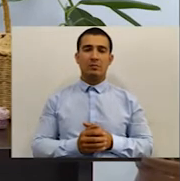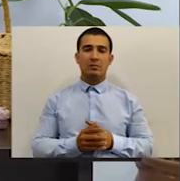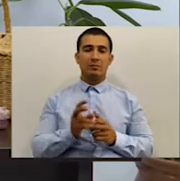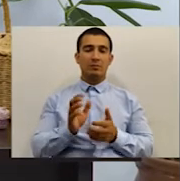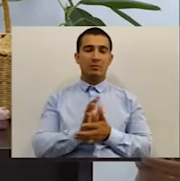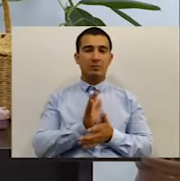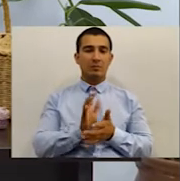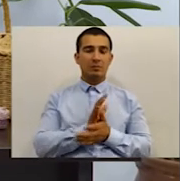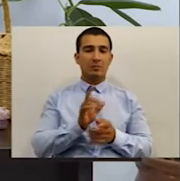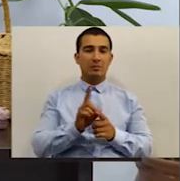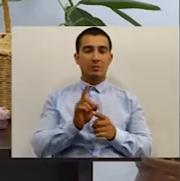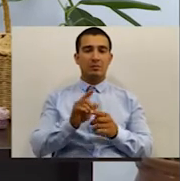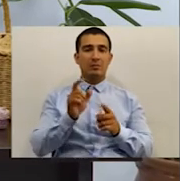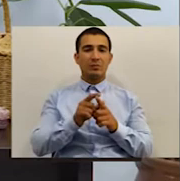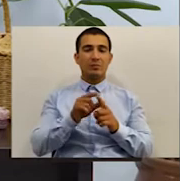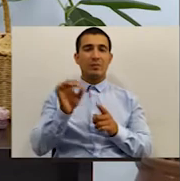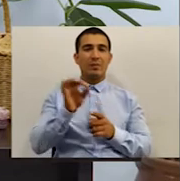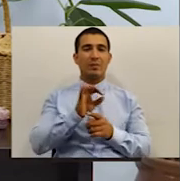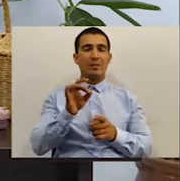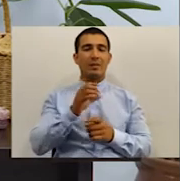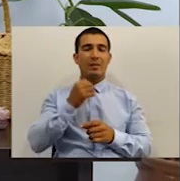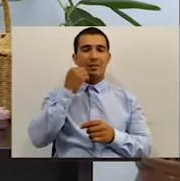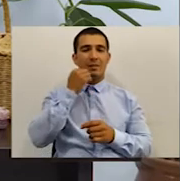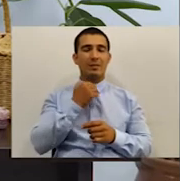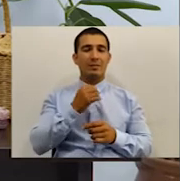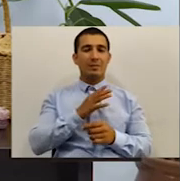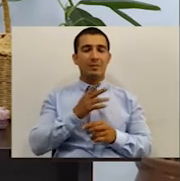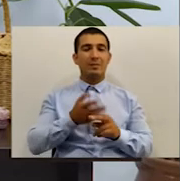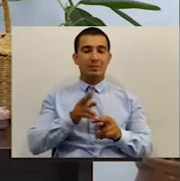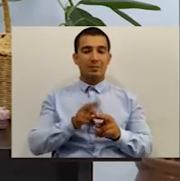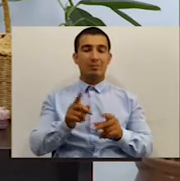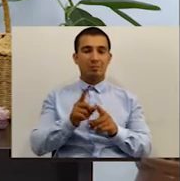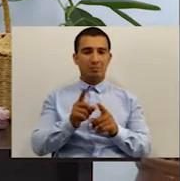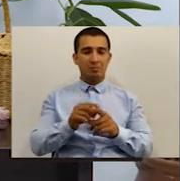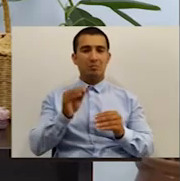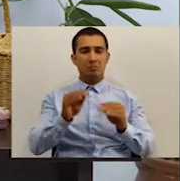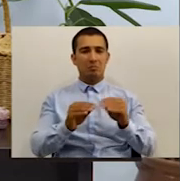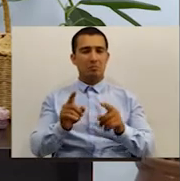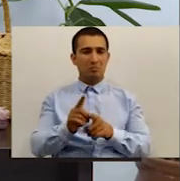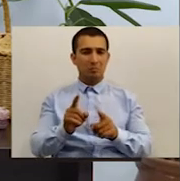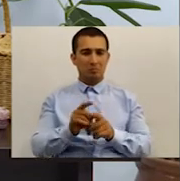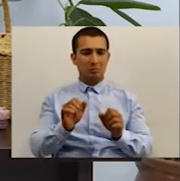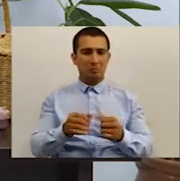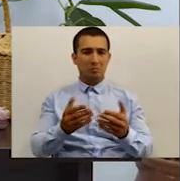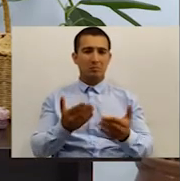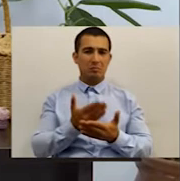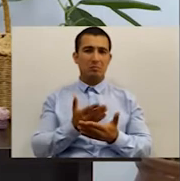Gazeta tomoni ham chiqishi mumkin. Hozir men sizga ko'rsataman. Yozuvlari bilan bo'ladi